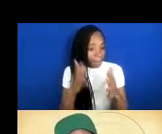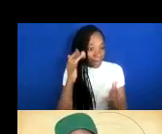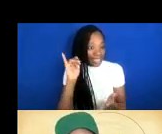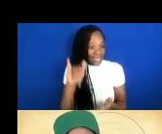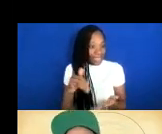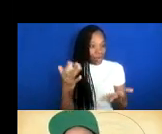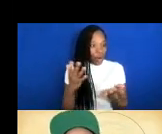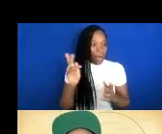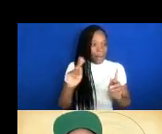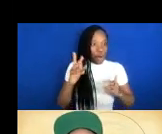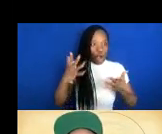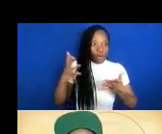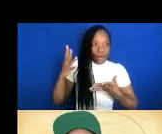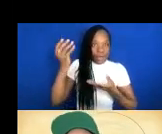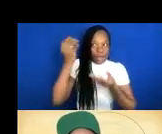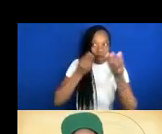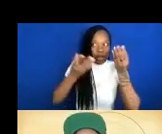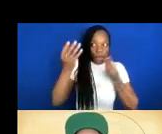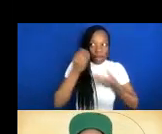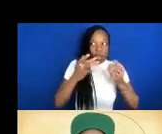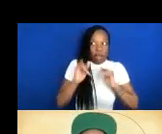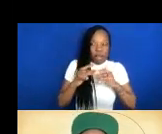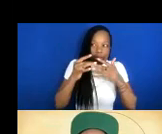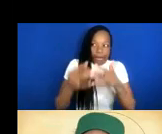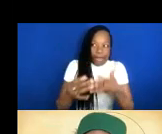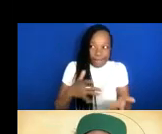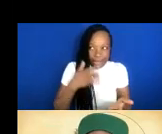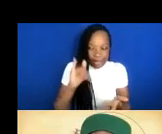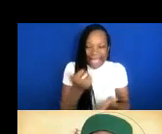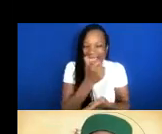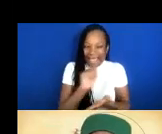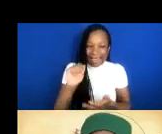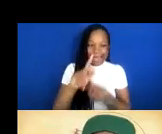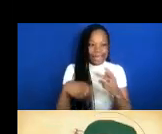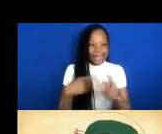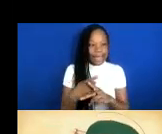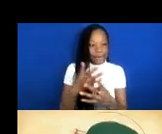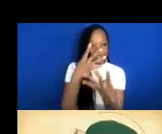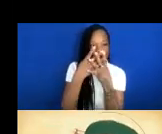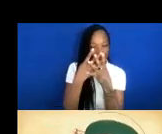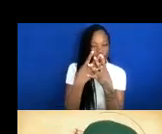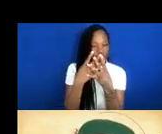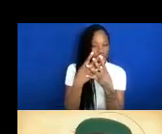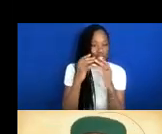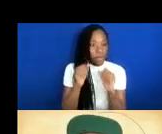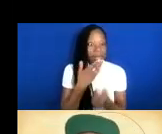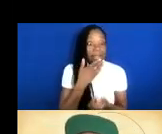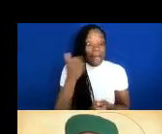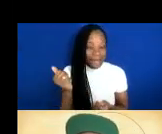they're being led to, that any form of incarceration could somehow actually be a better form, as we've talked